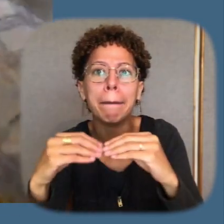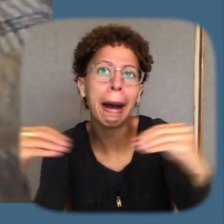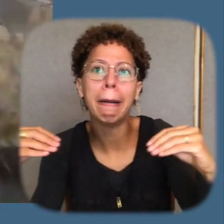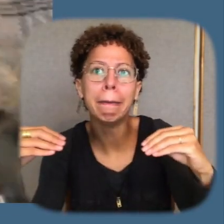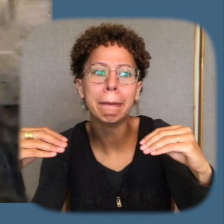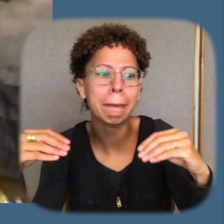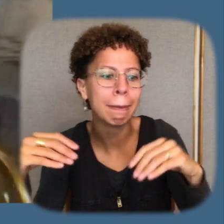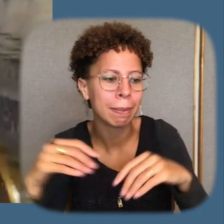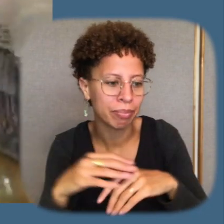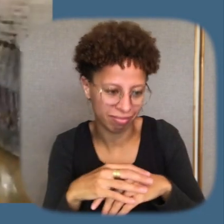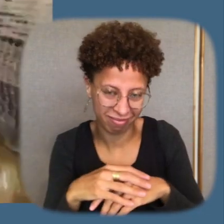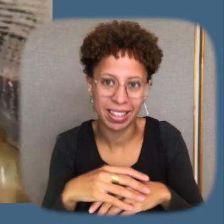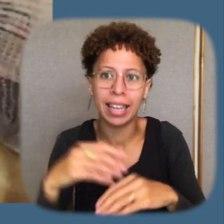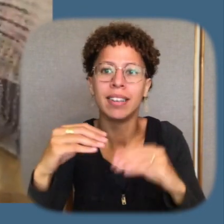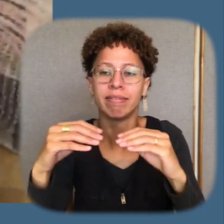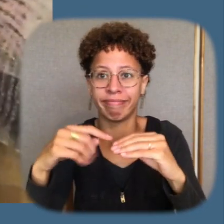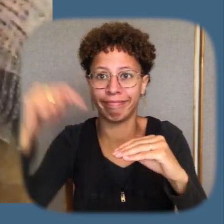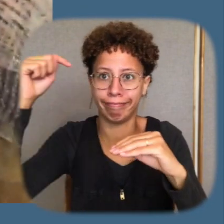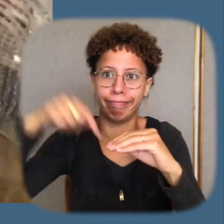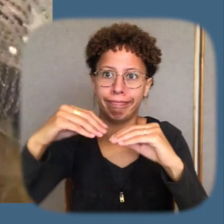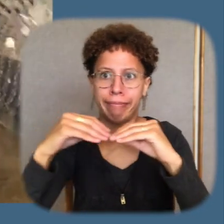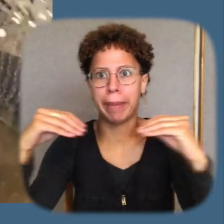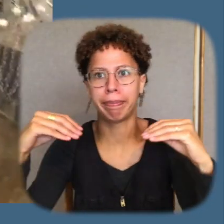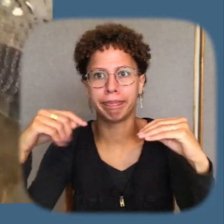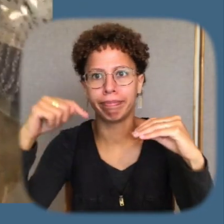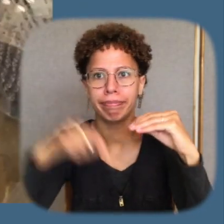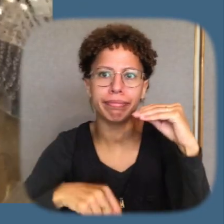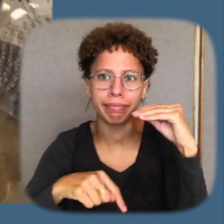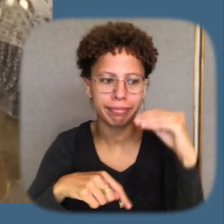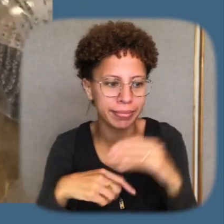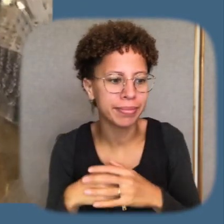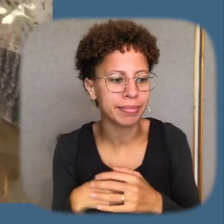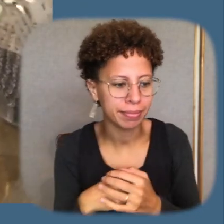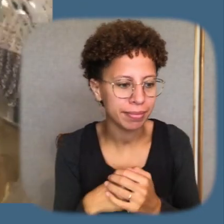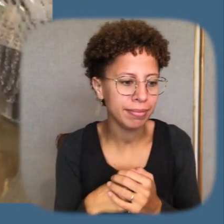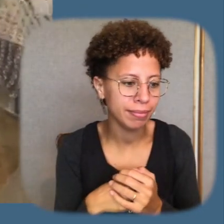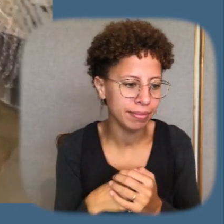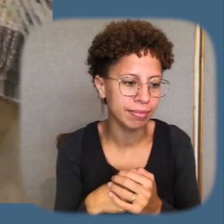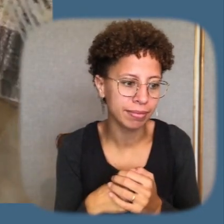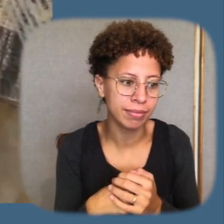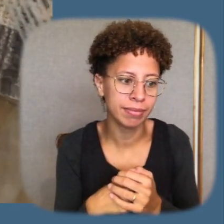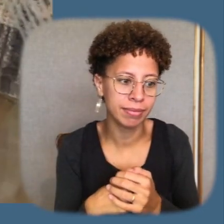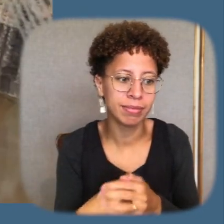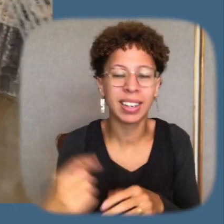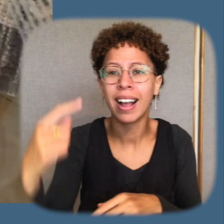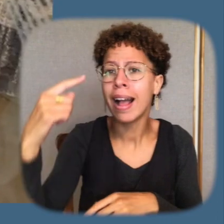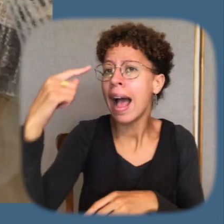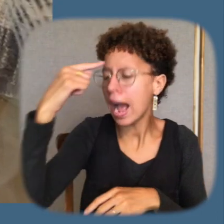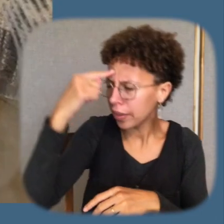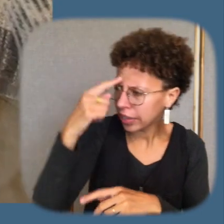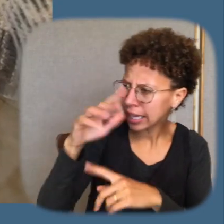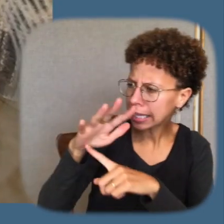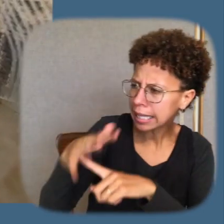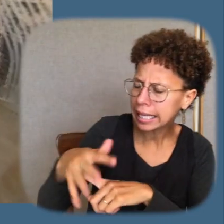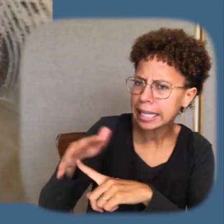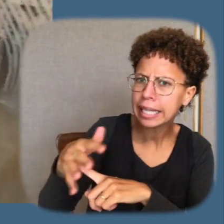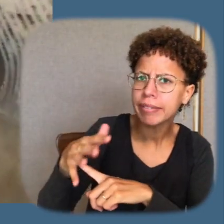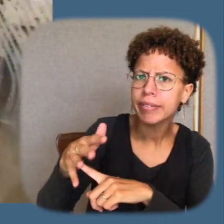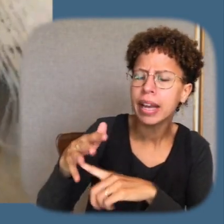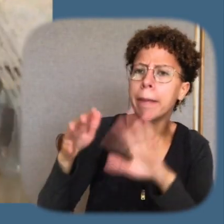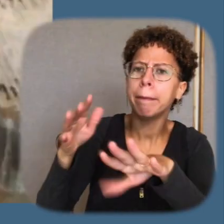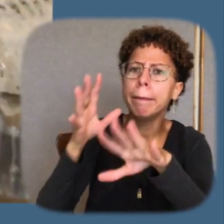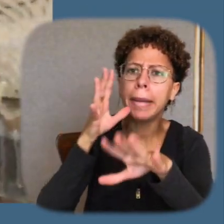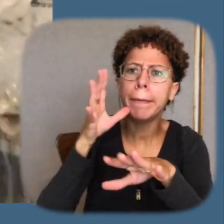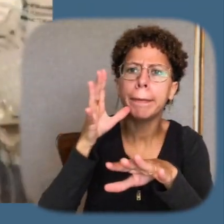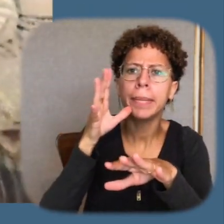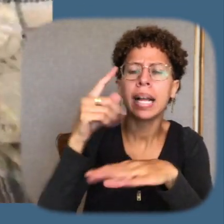it did. Look at it. Smashed right through that leaf and broke it. I think the leaf was with